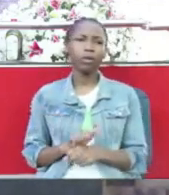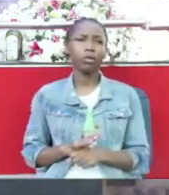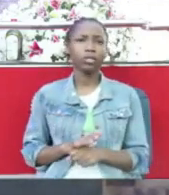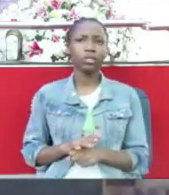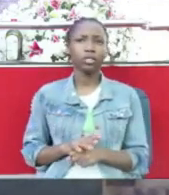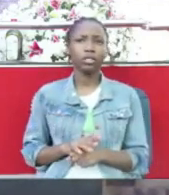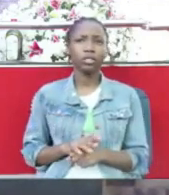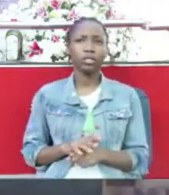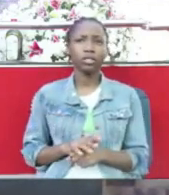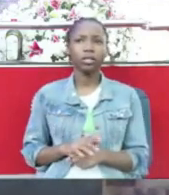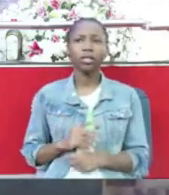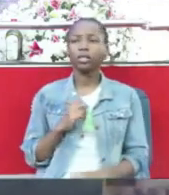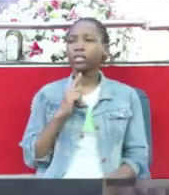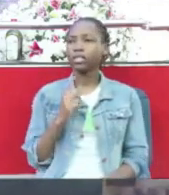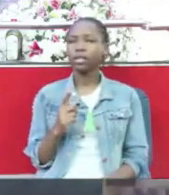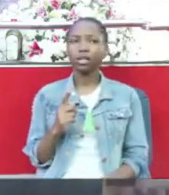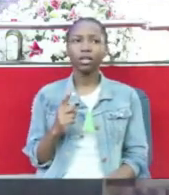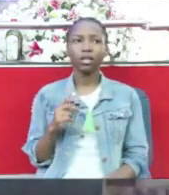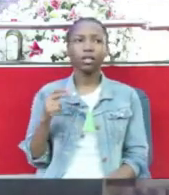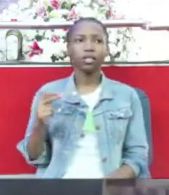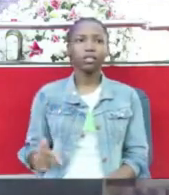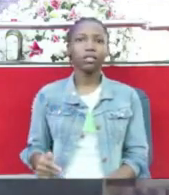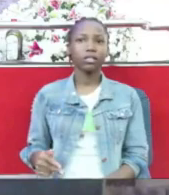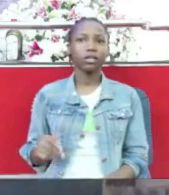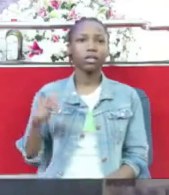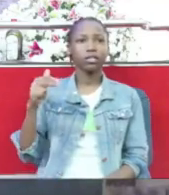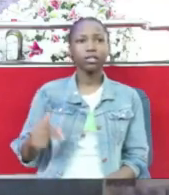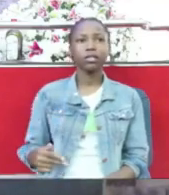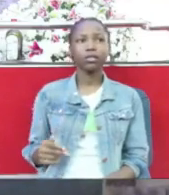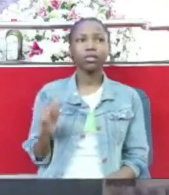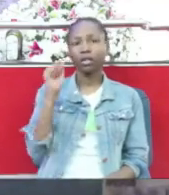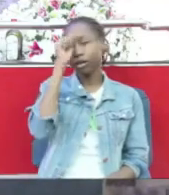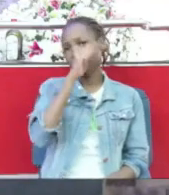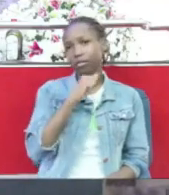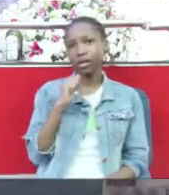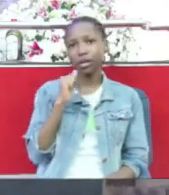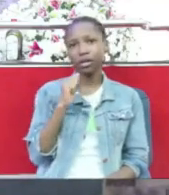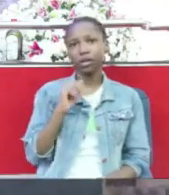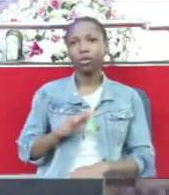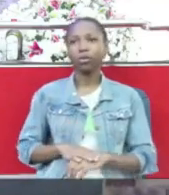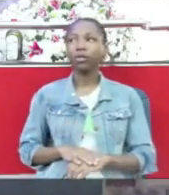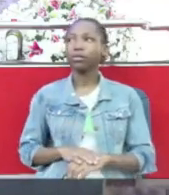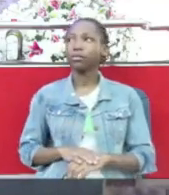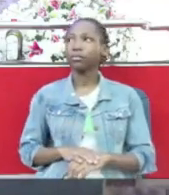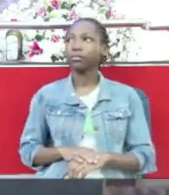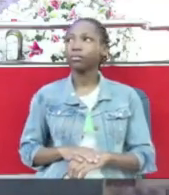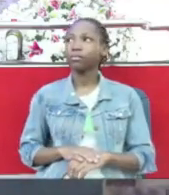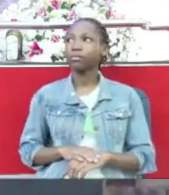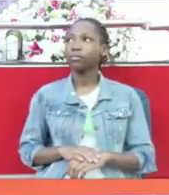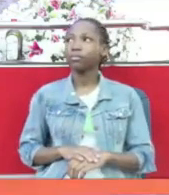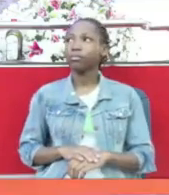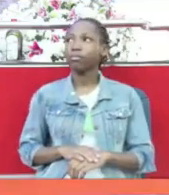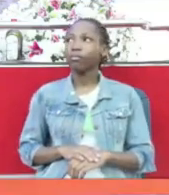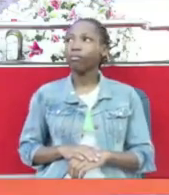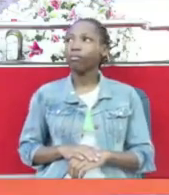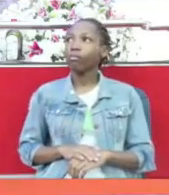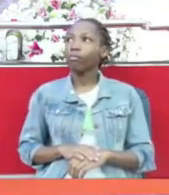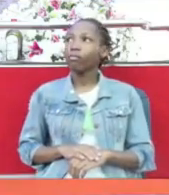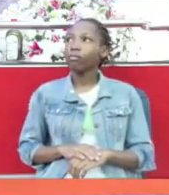vita. They are youth, but when you look at the other factors, kuna vijana, lakini kuna mambo they are not so favorable.